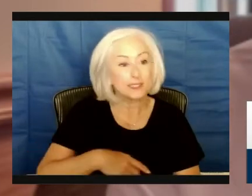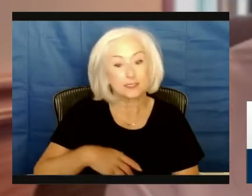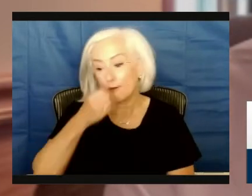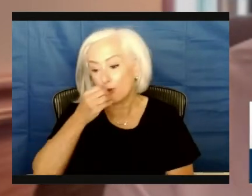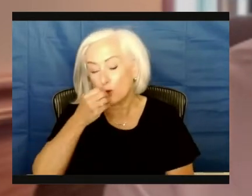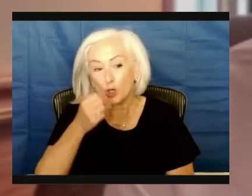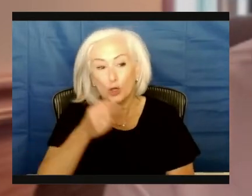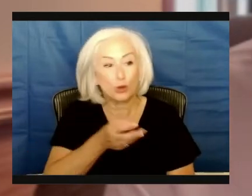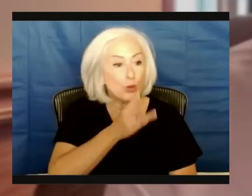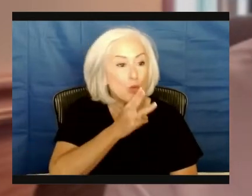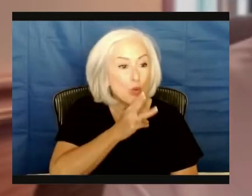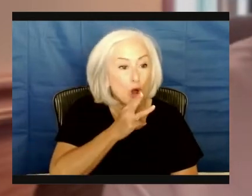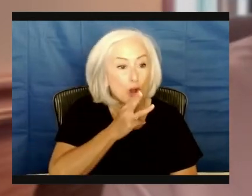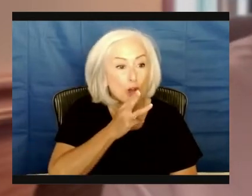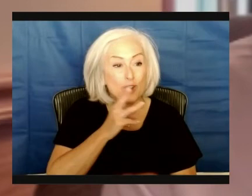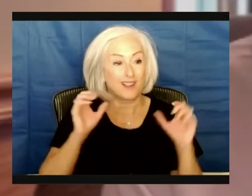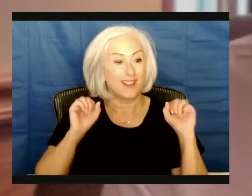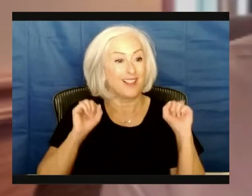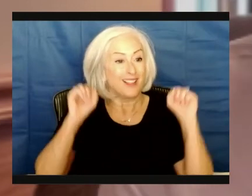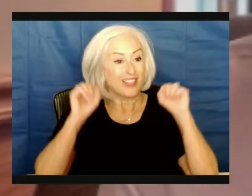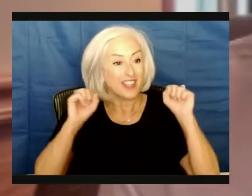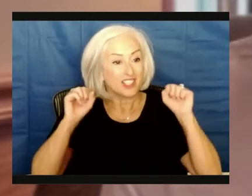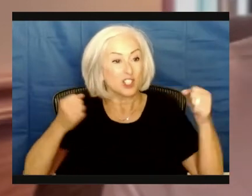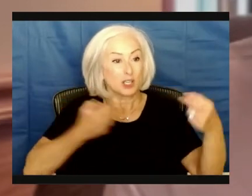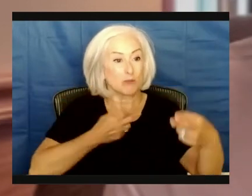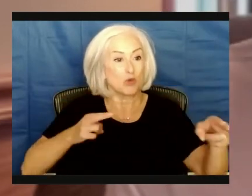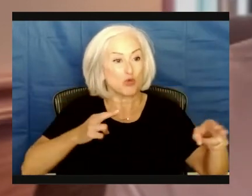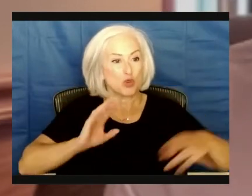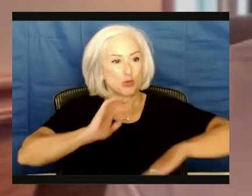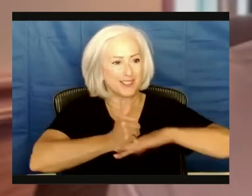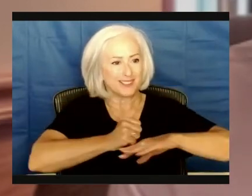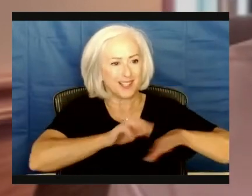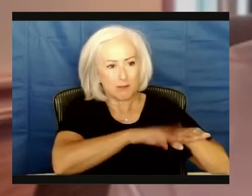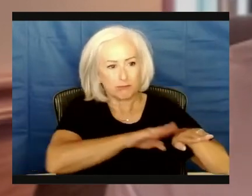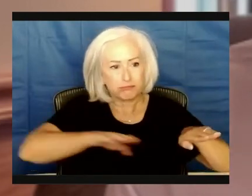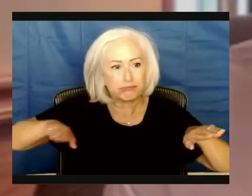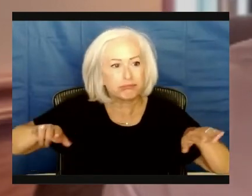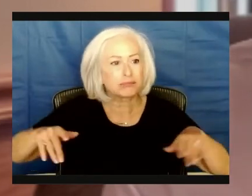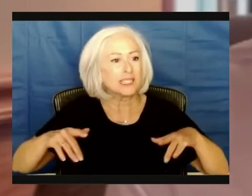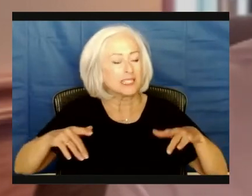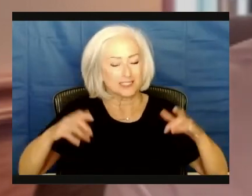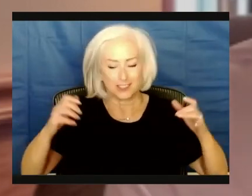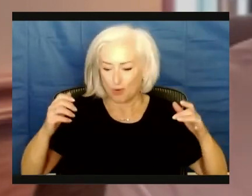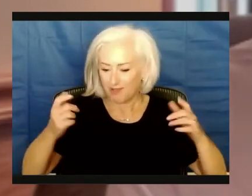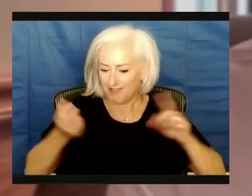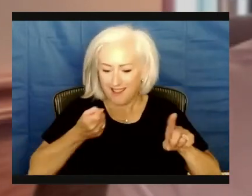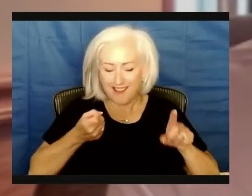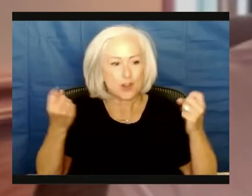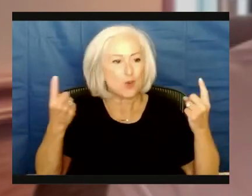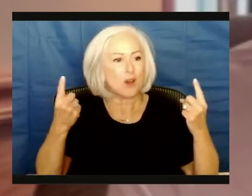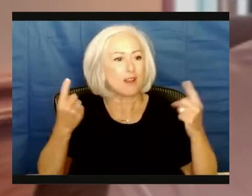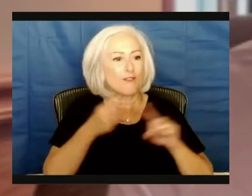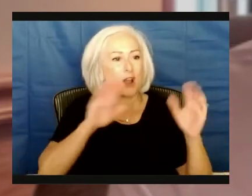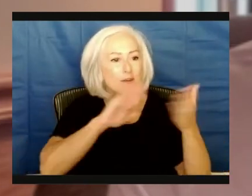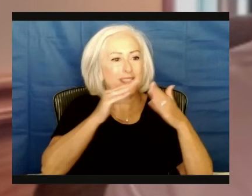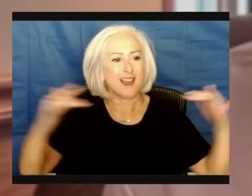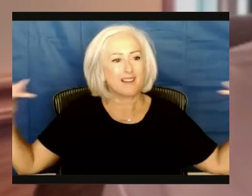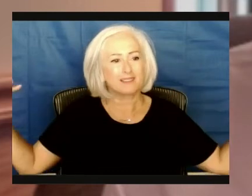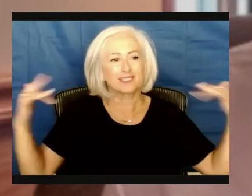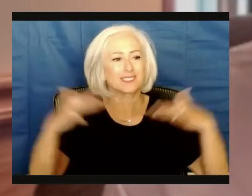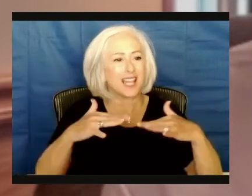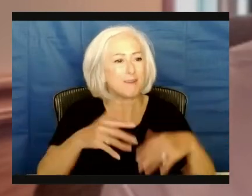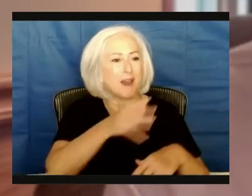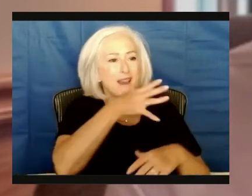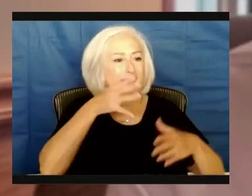up. Yeah, I was just, the whole town basically came out. We saw, I think, people, farmers who